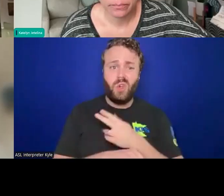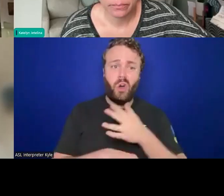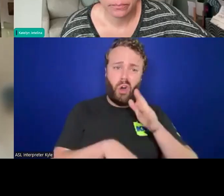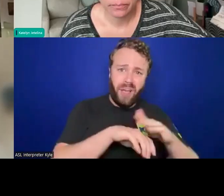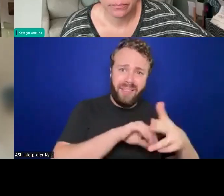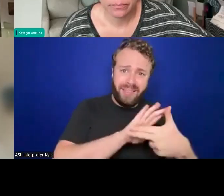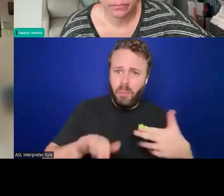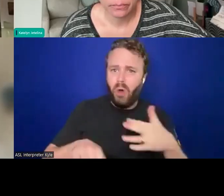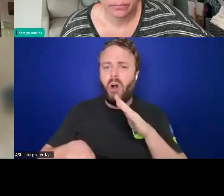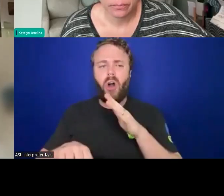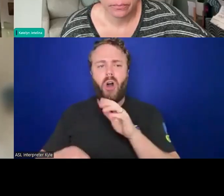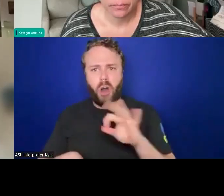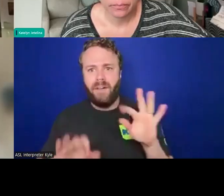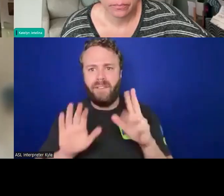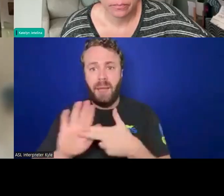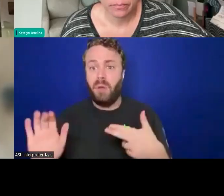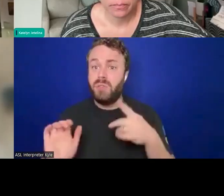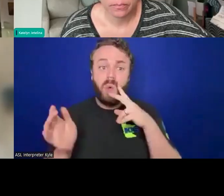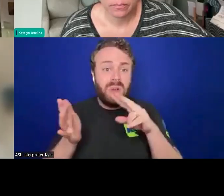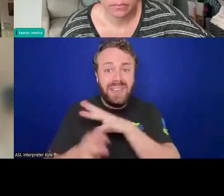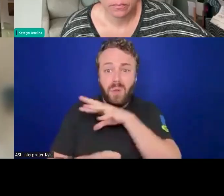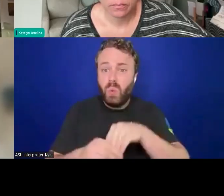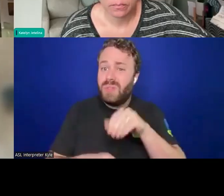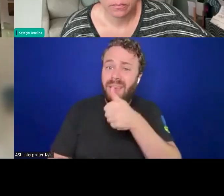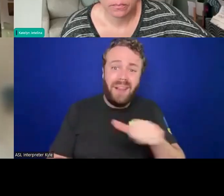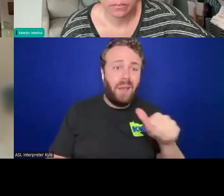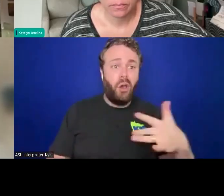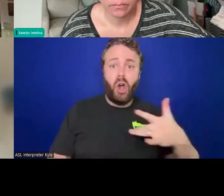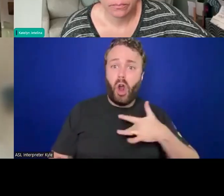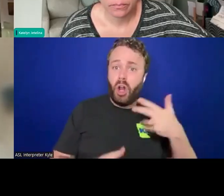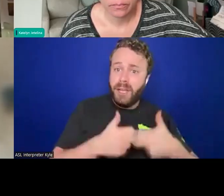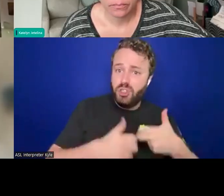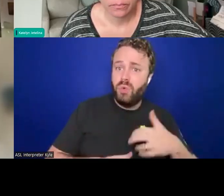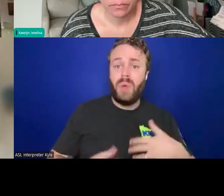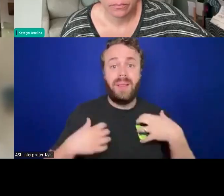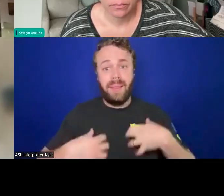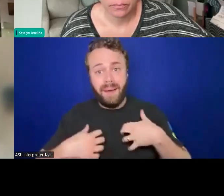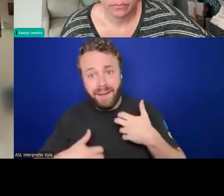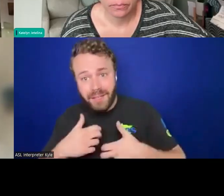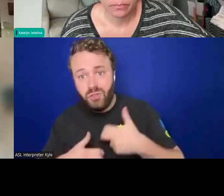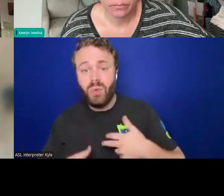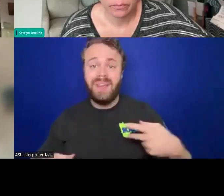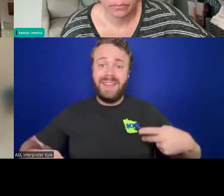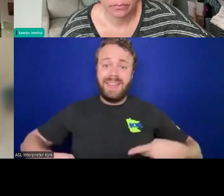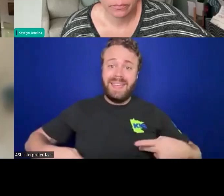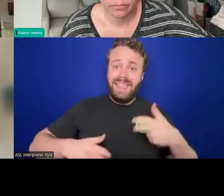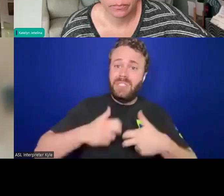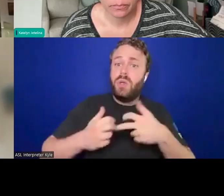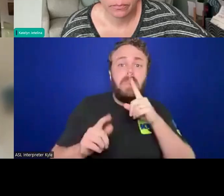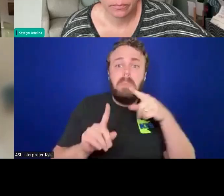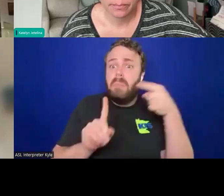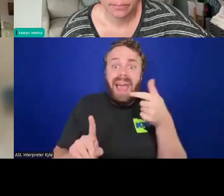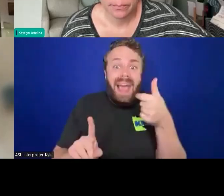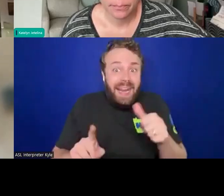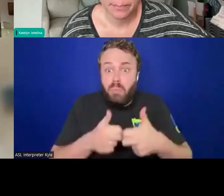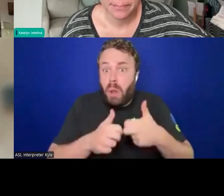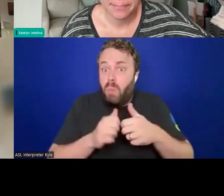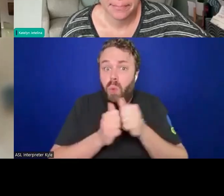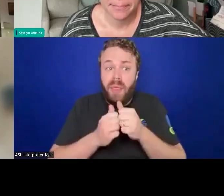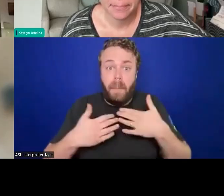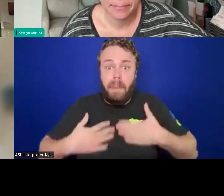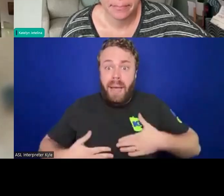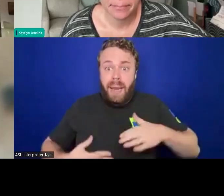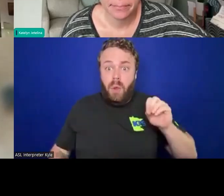any heart issue, any lung issue, any liver issue, any kidney issue, basically any organ in your body. If you have an issue with